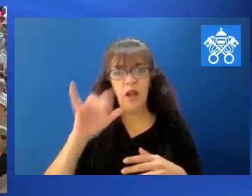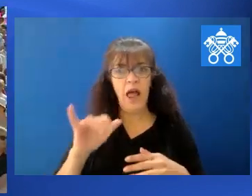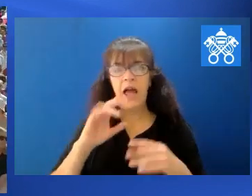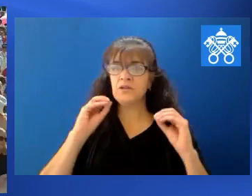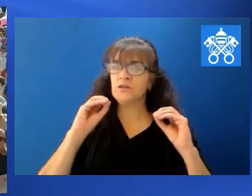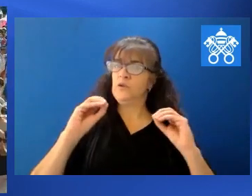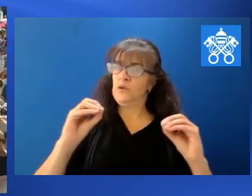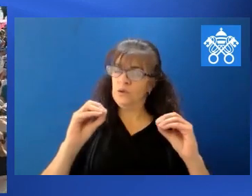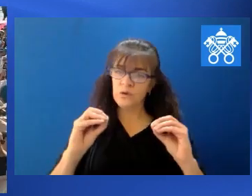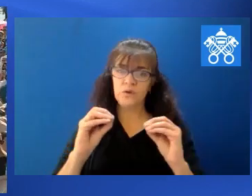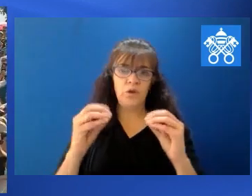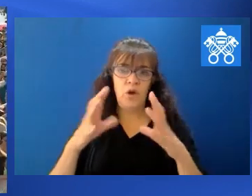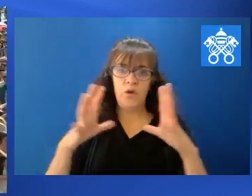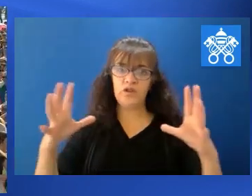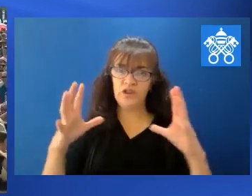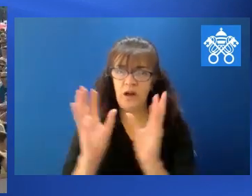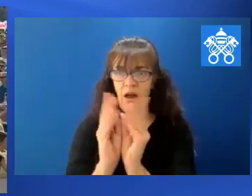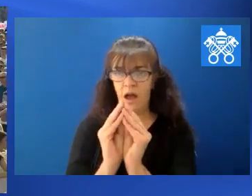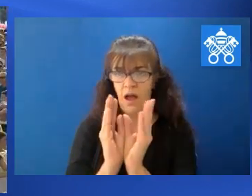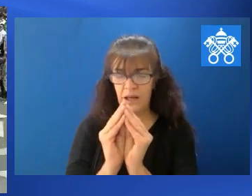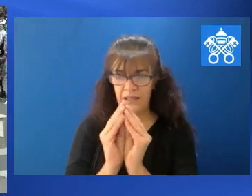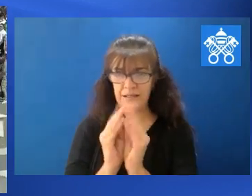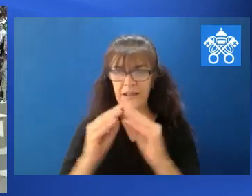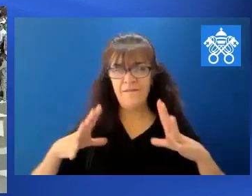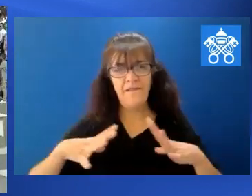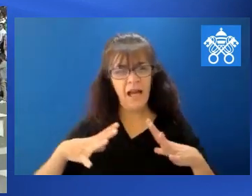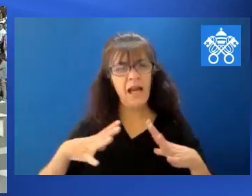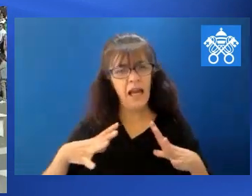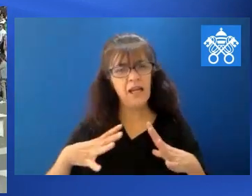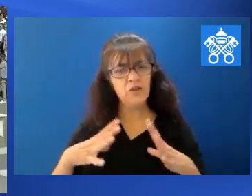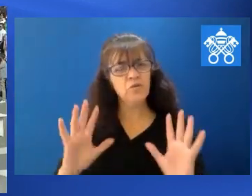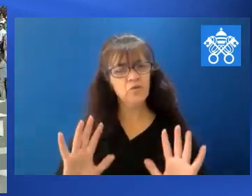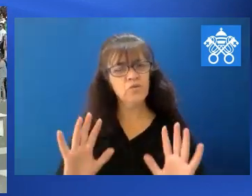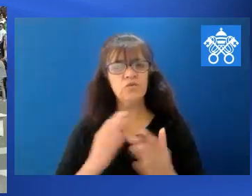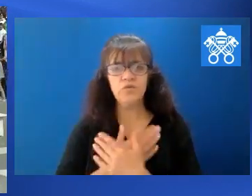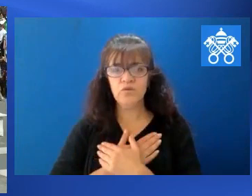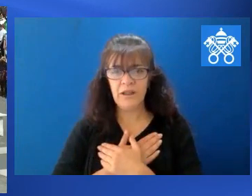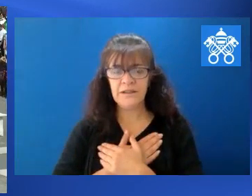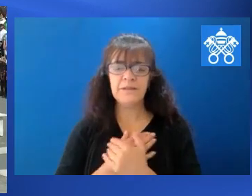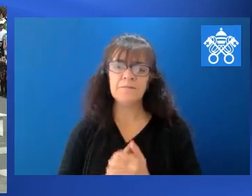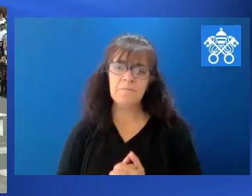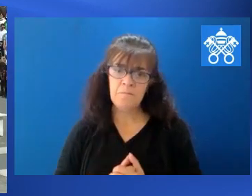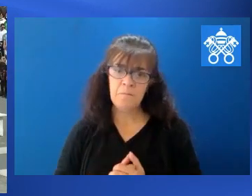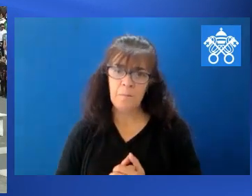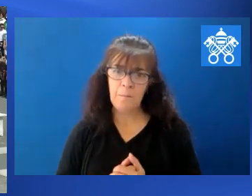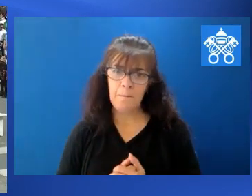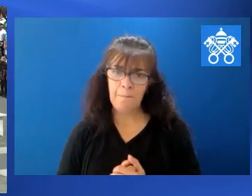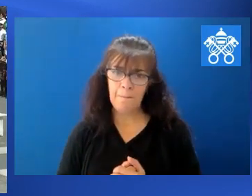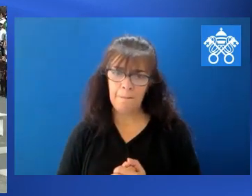during this month of July, as is customary for Pope Francis, who usually takes this month to relax and